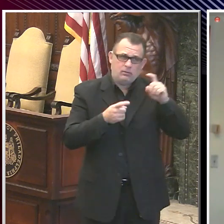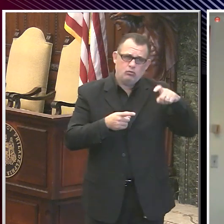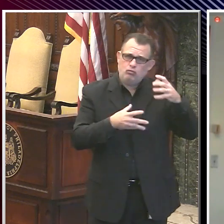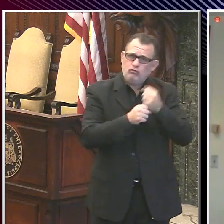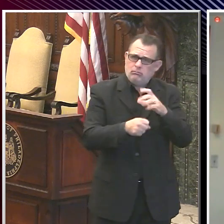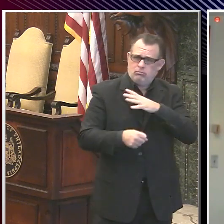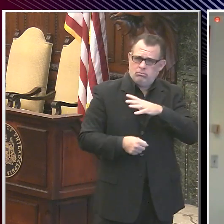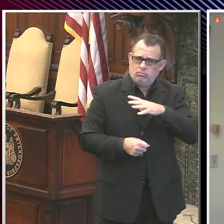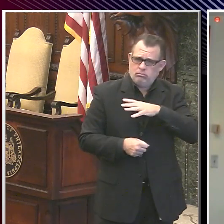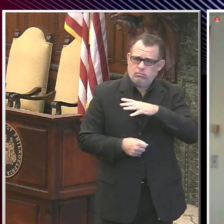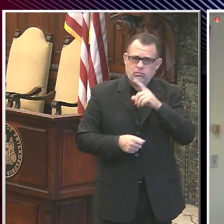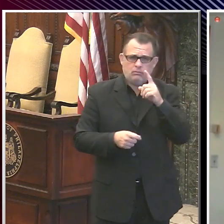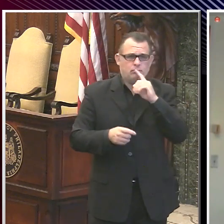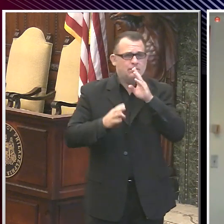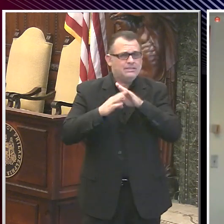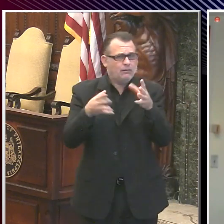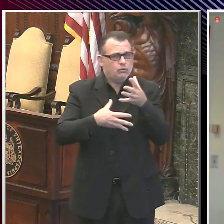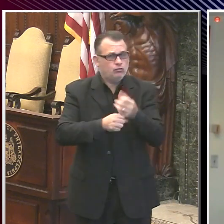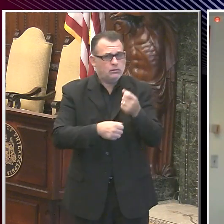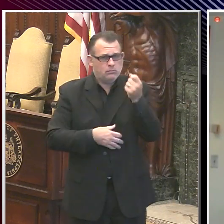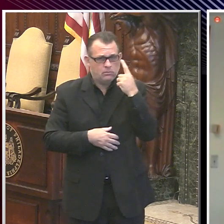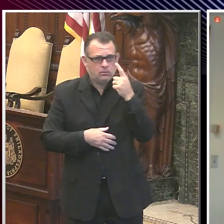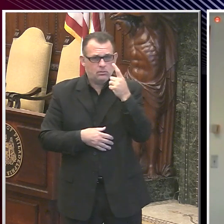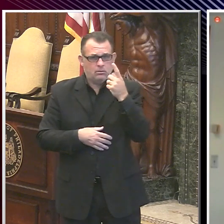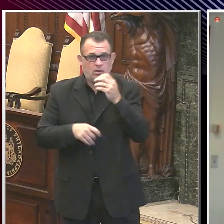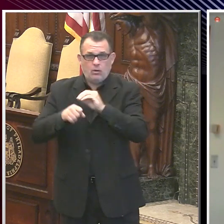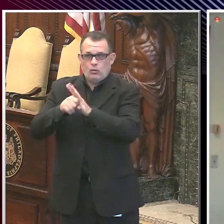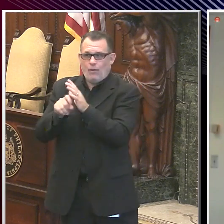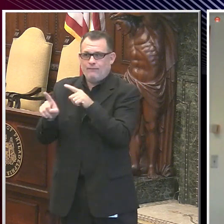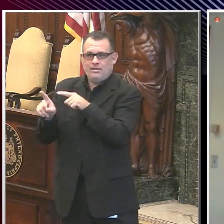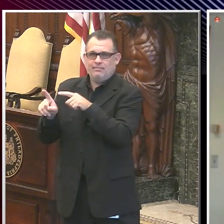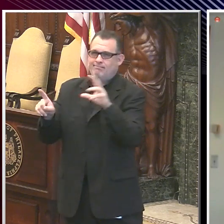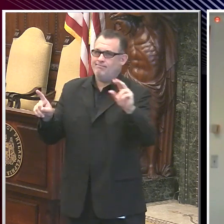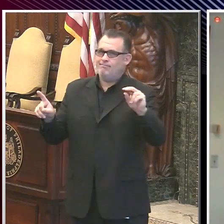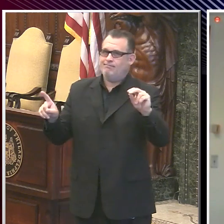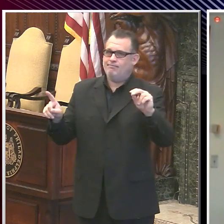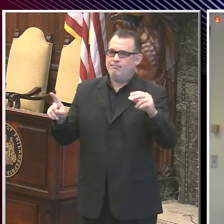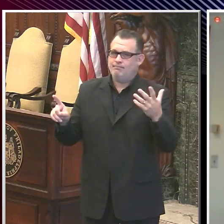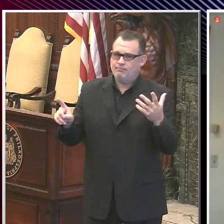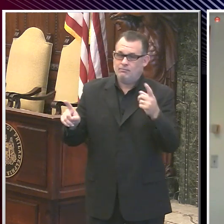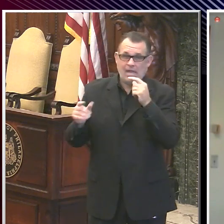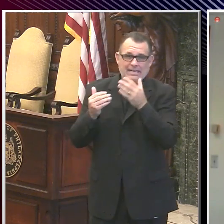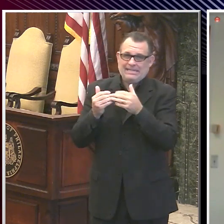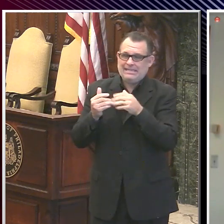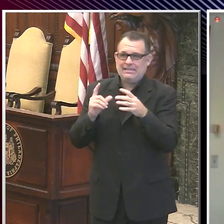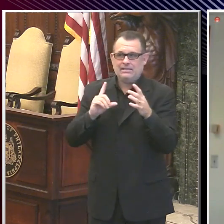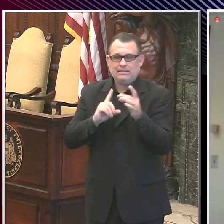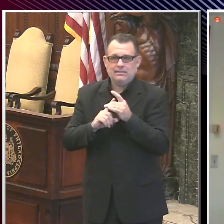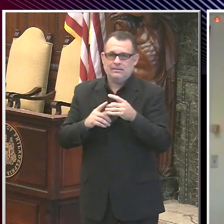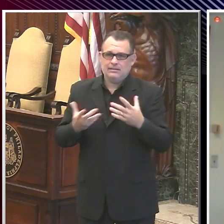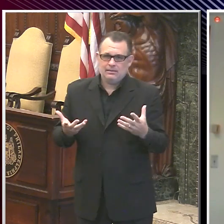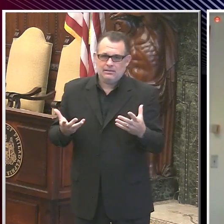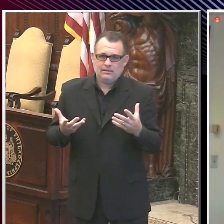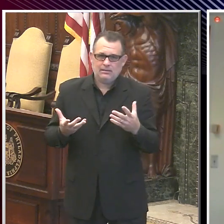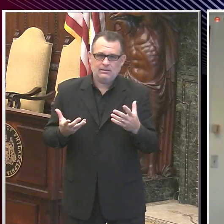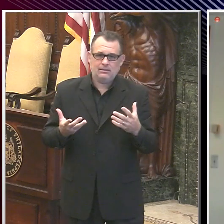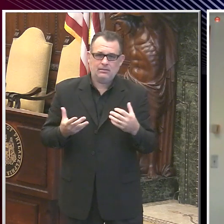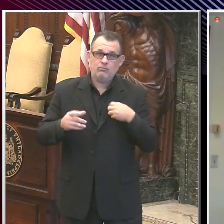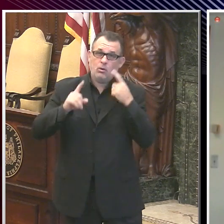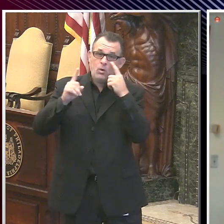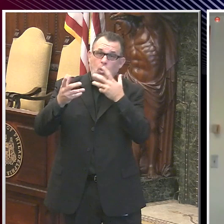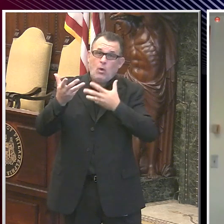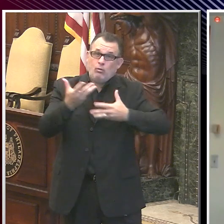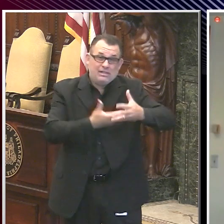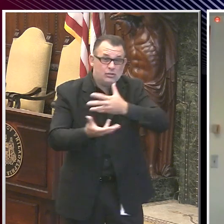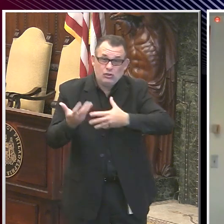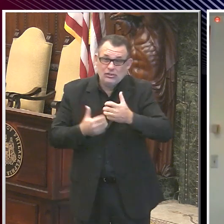friends in general, but not with COVID. They're just as likely to be infected as anybody else. So the message is wear a mask when you're around your relatives